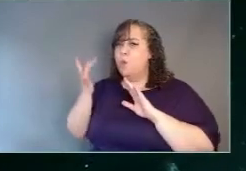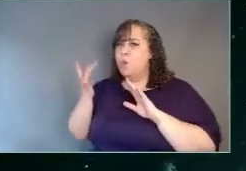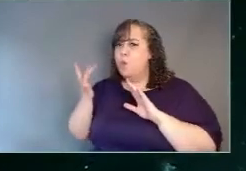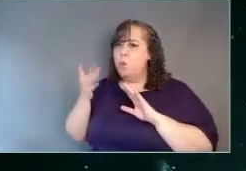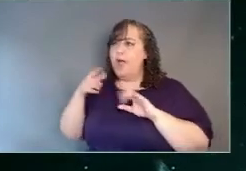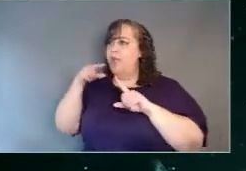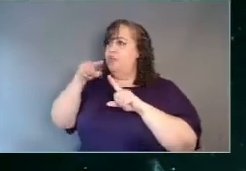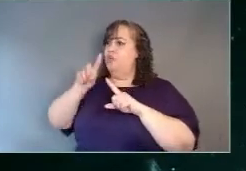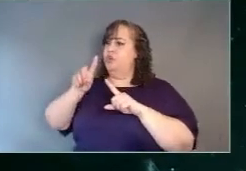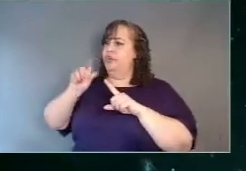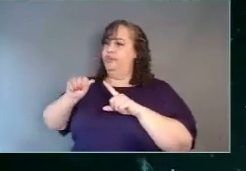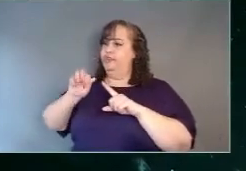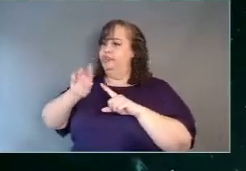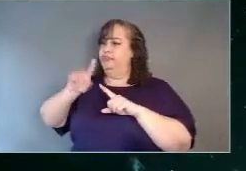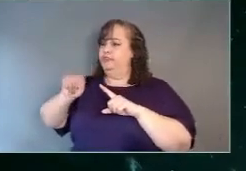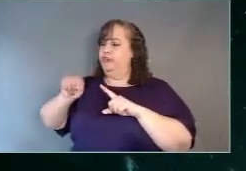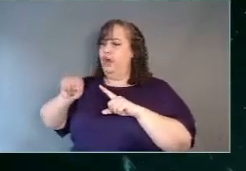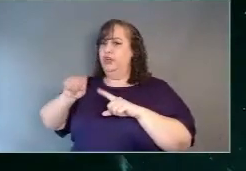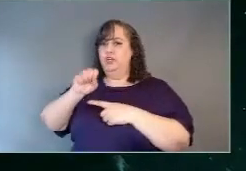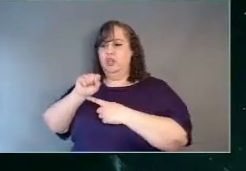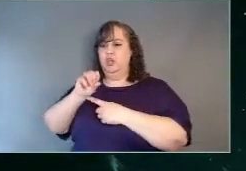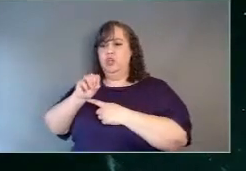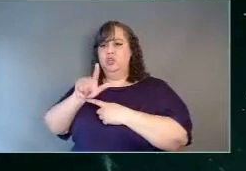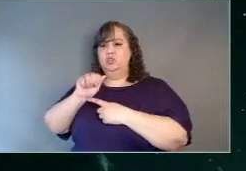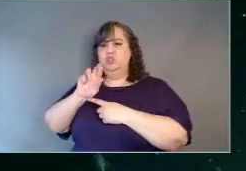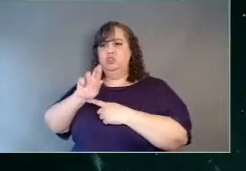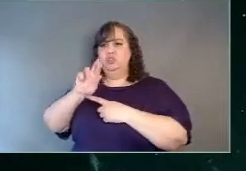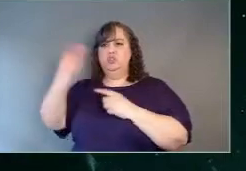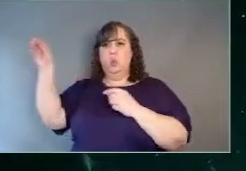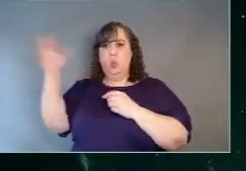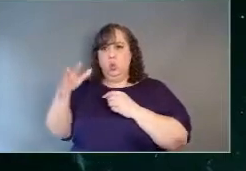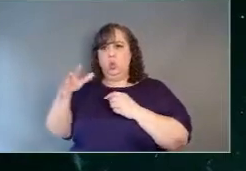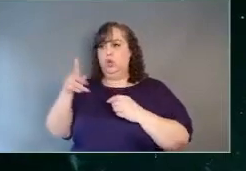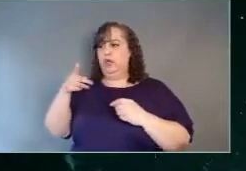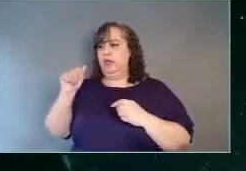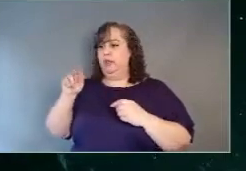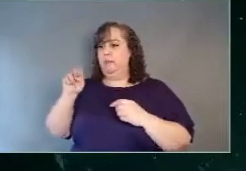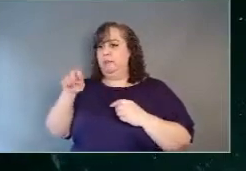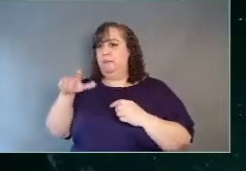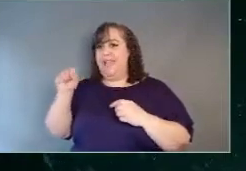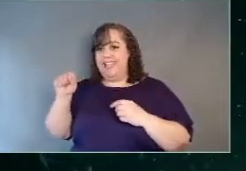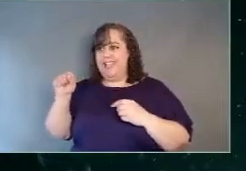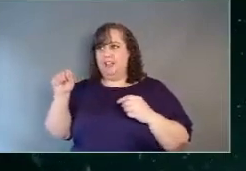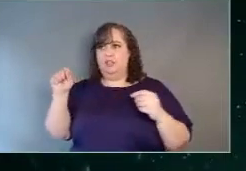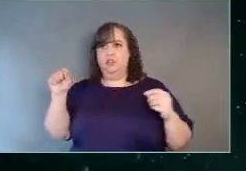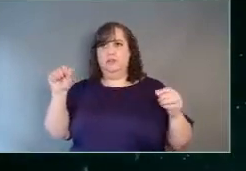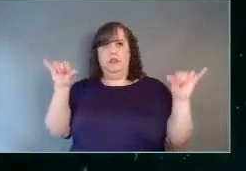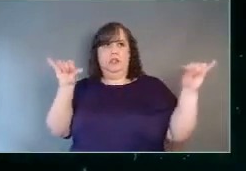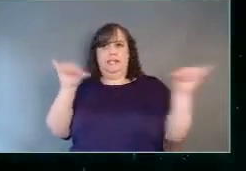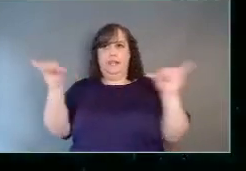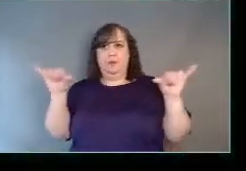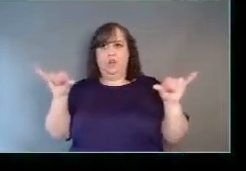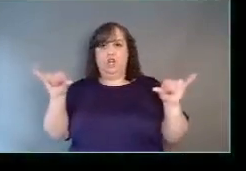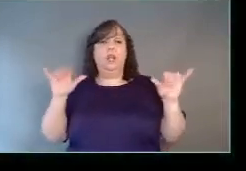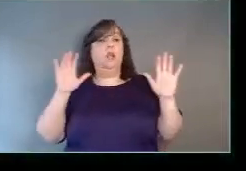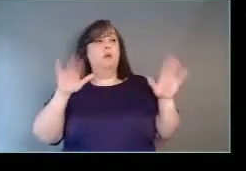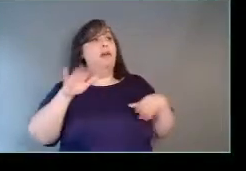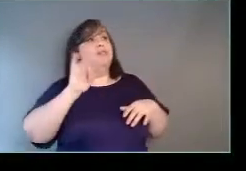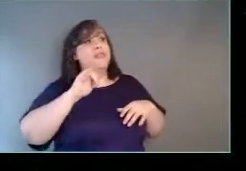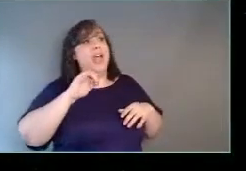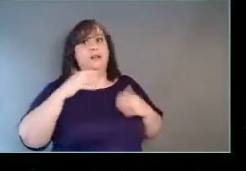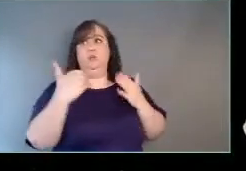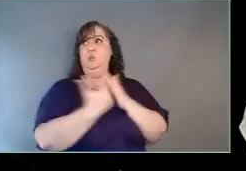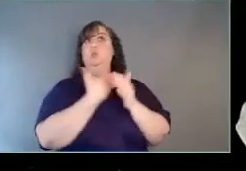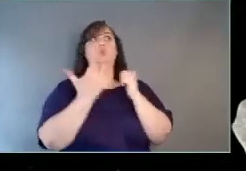Okay, so I can take the DART one. DART is testing actually a brand new technology called roll-out solar arrays. So think of